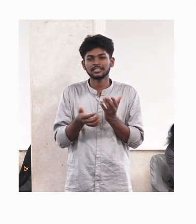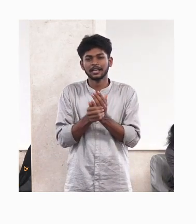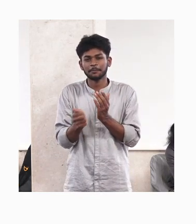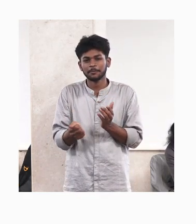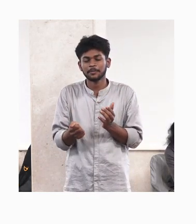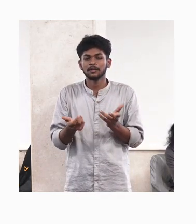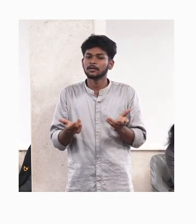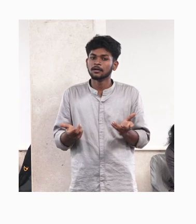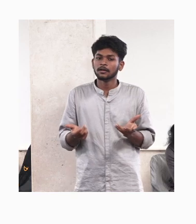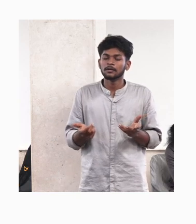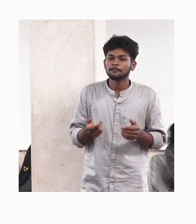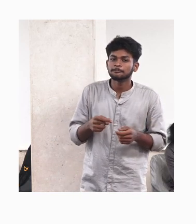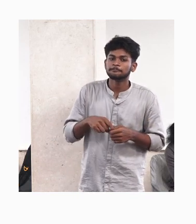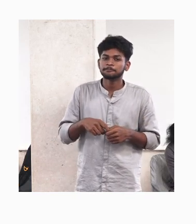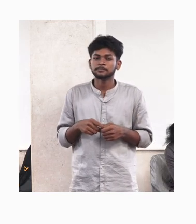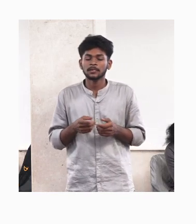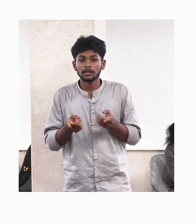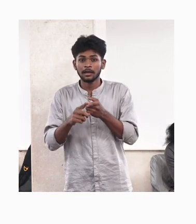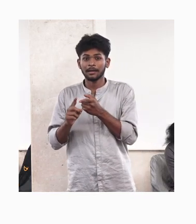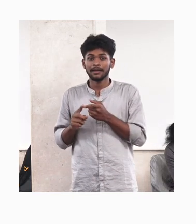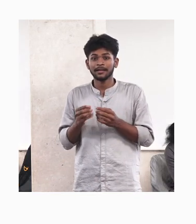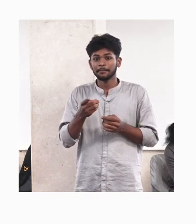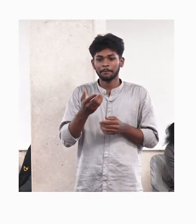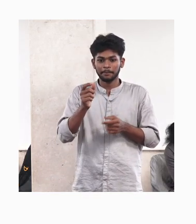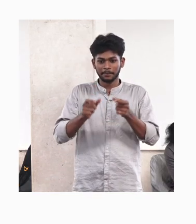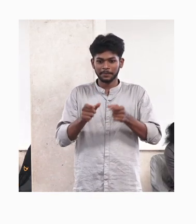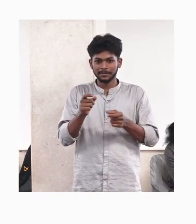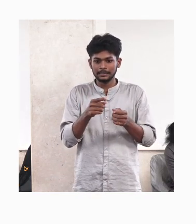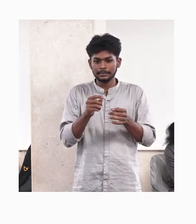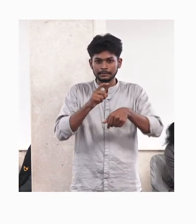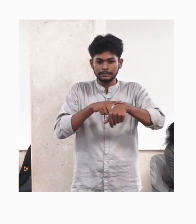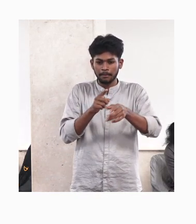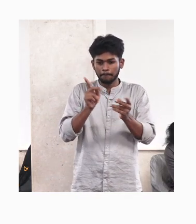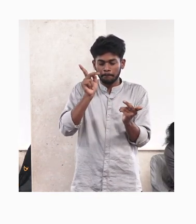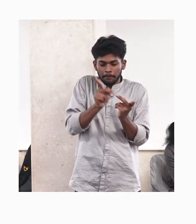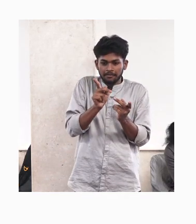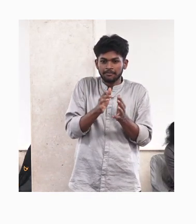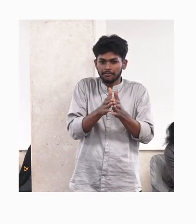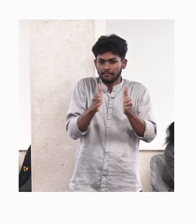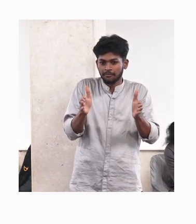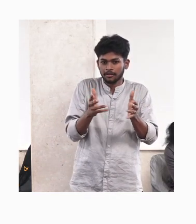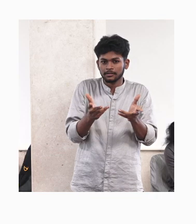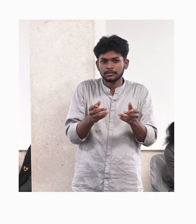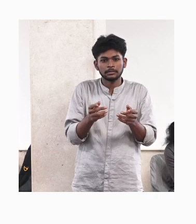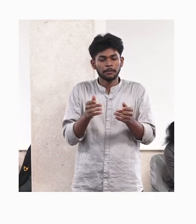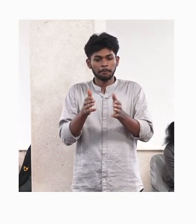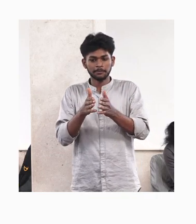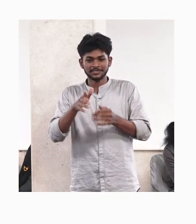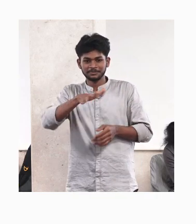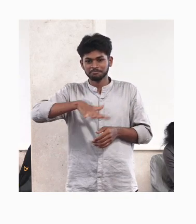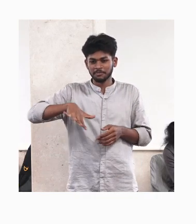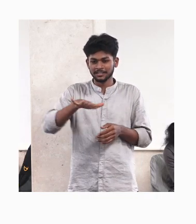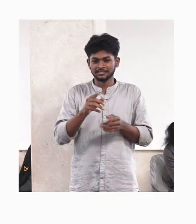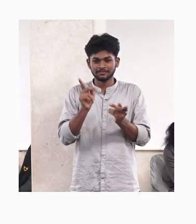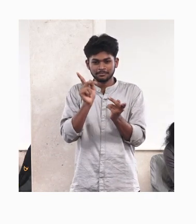public services, and so to give the right time to the listening, the right space to the people